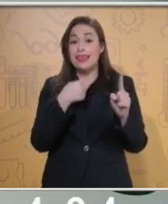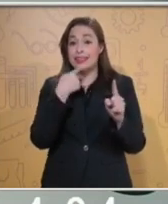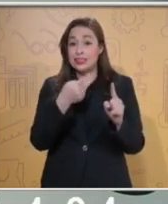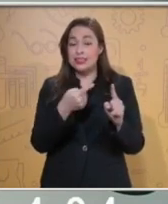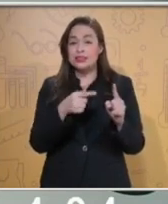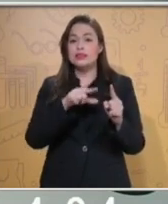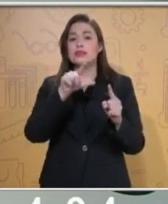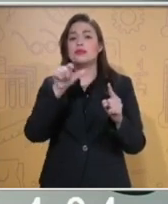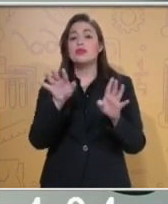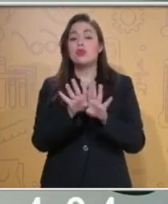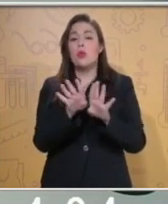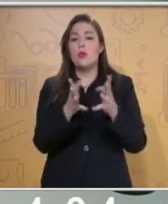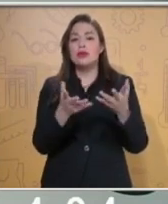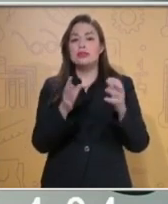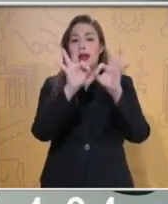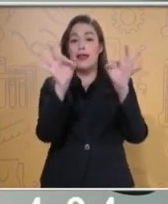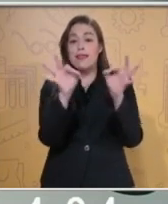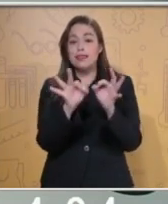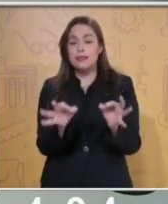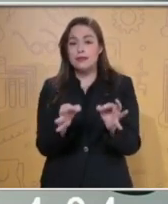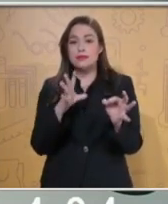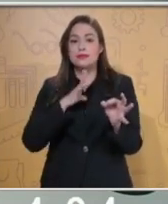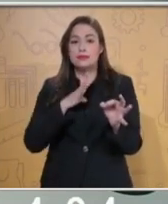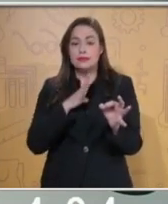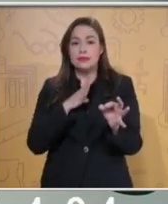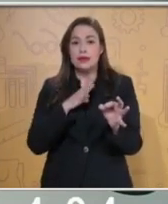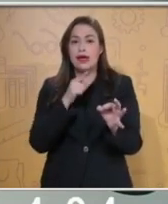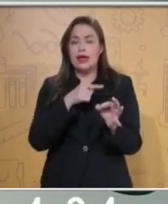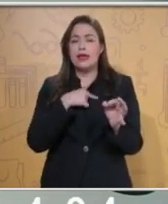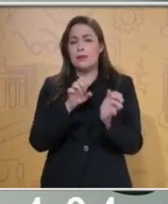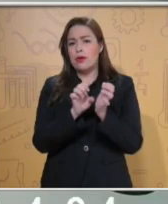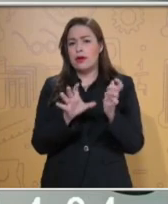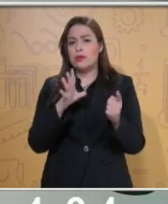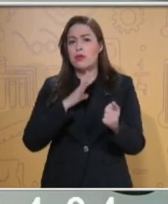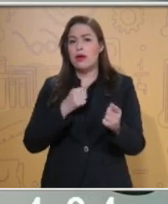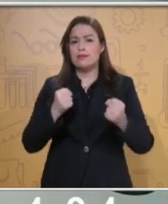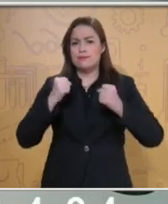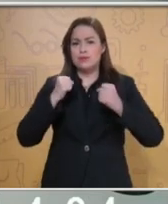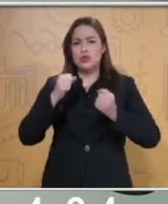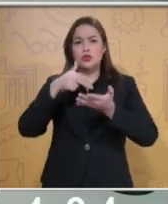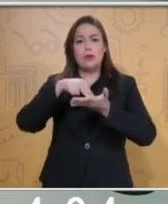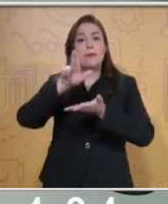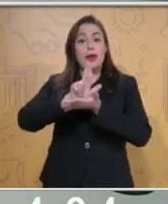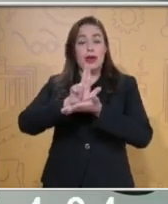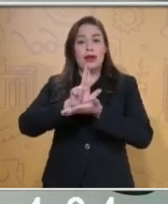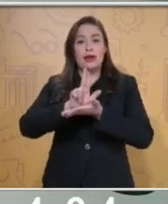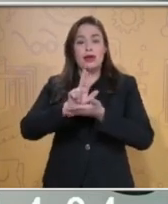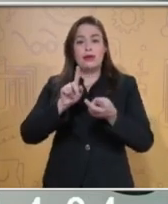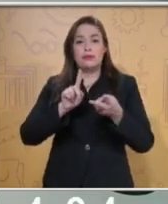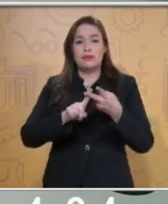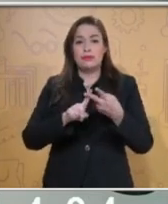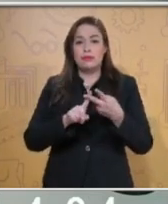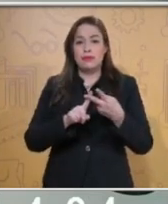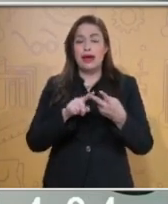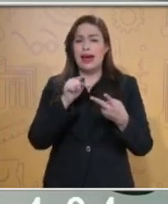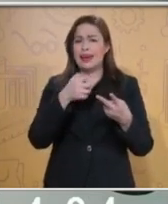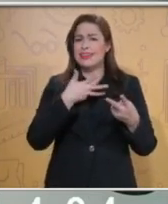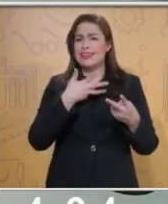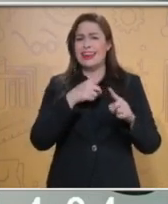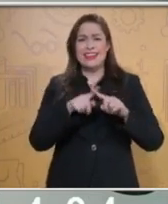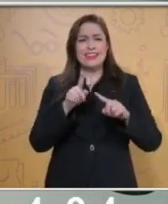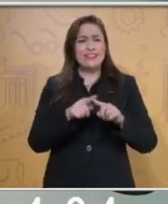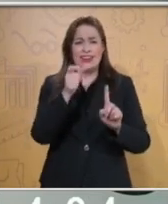strips. In the first one, we have superhero. That's the genre who has a lot of characters